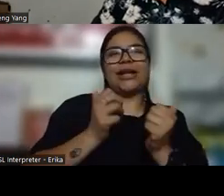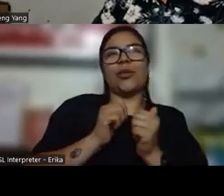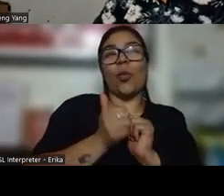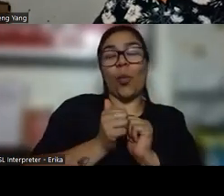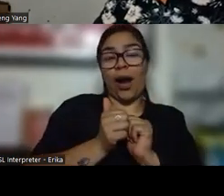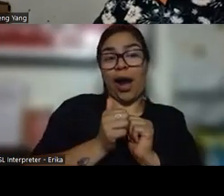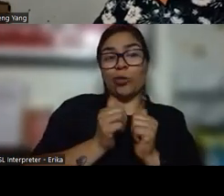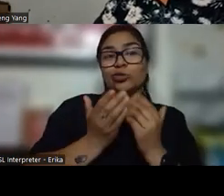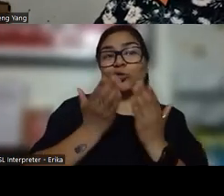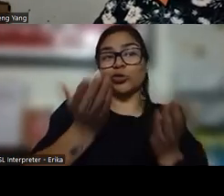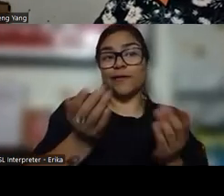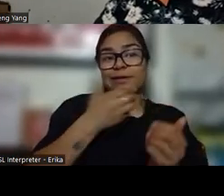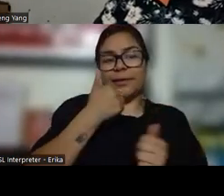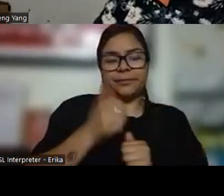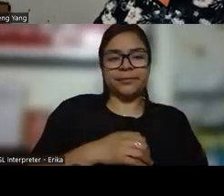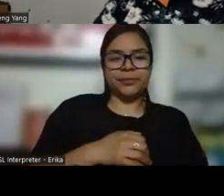Here is a